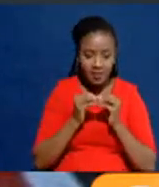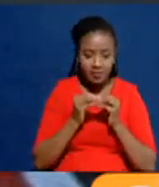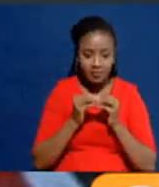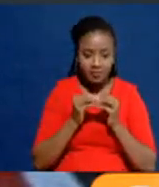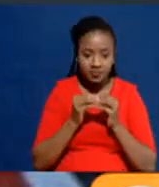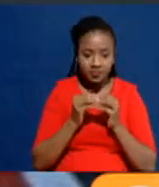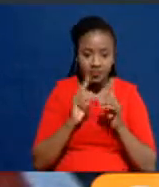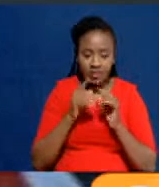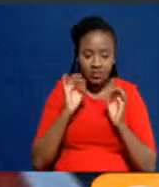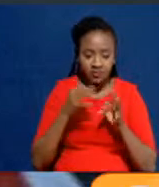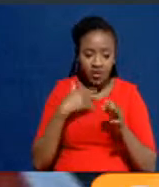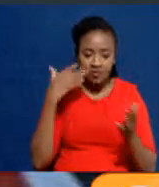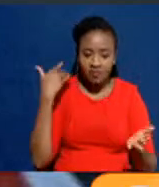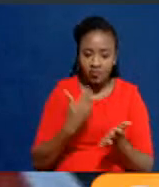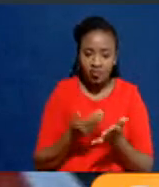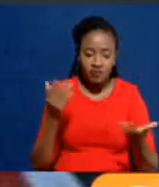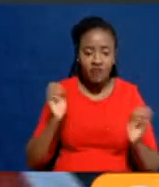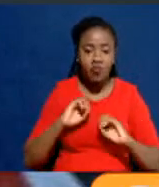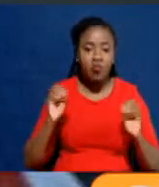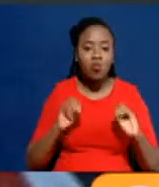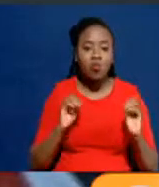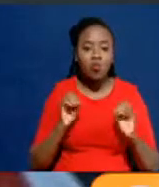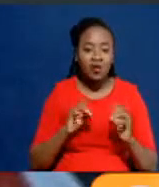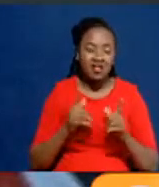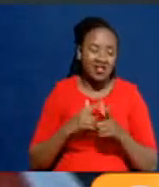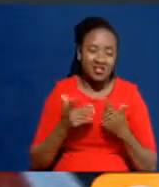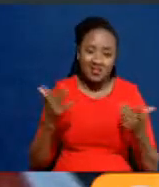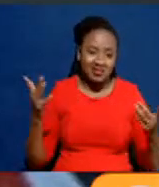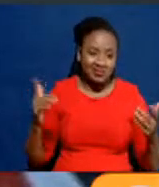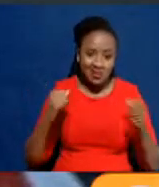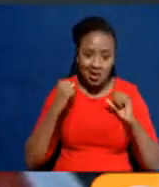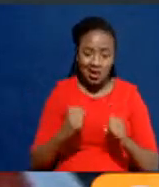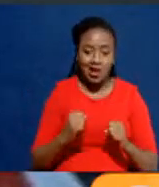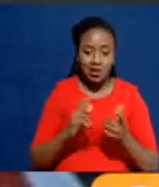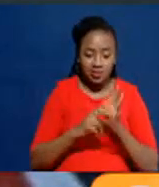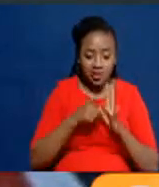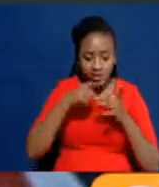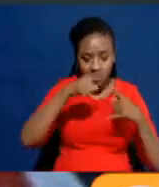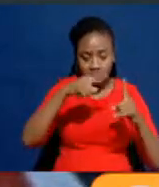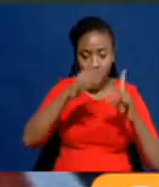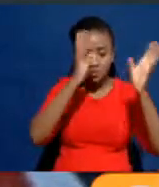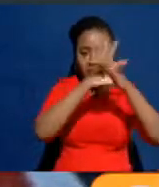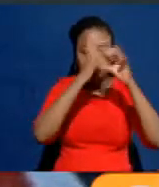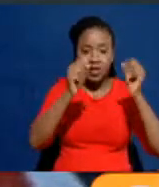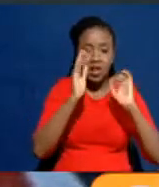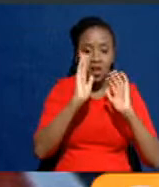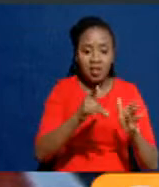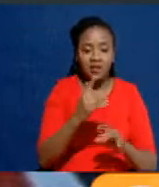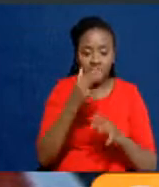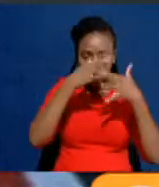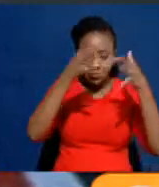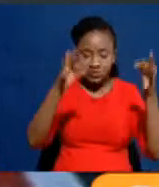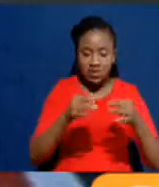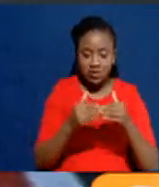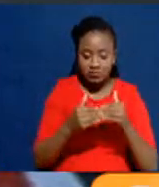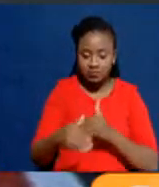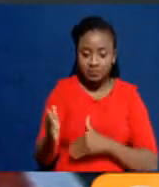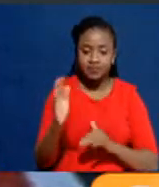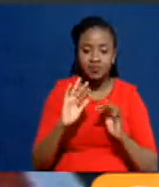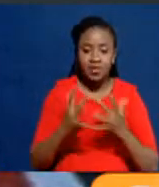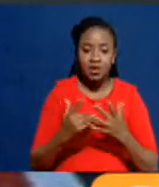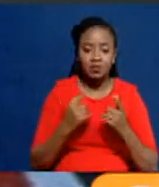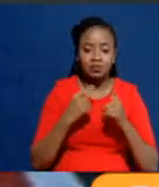as we don't have the document, it's really the president who decides how to go. But again, like I mentioned earlier,